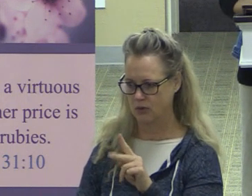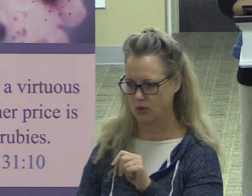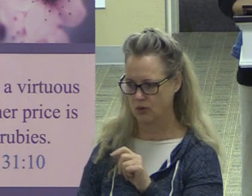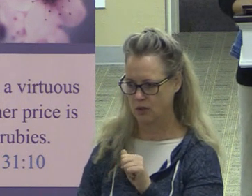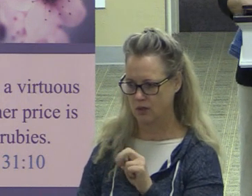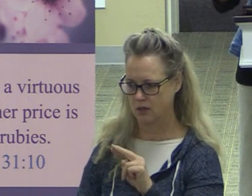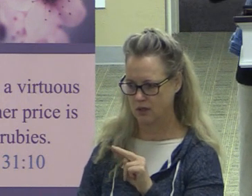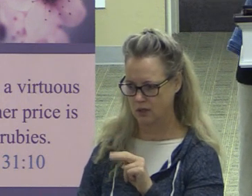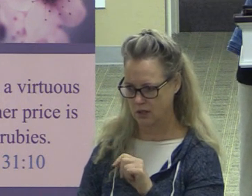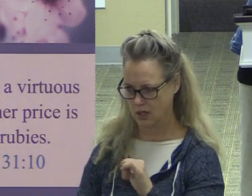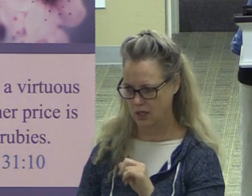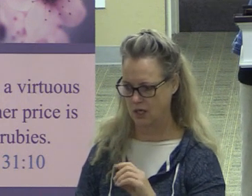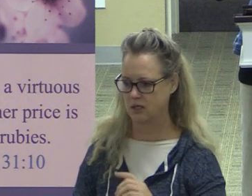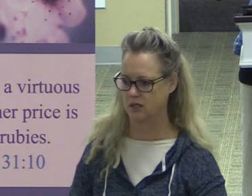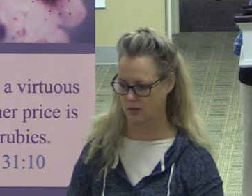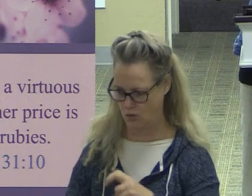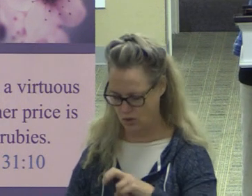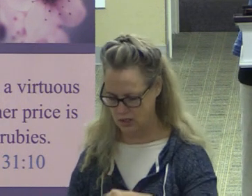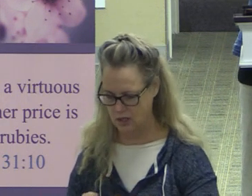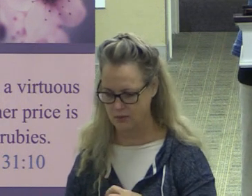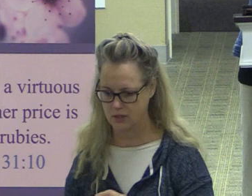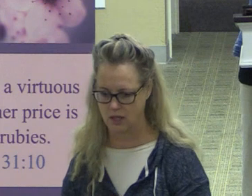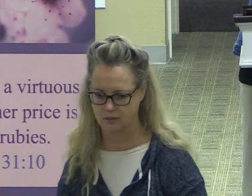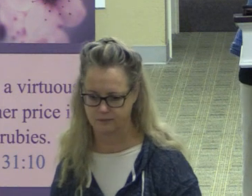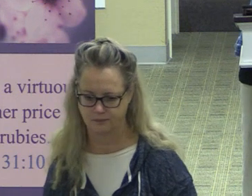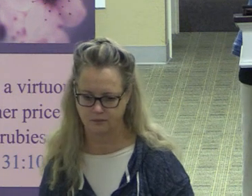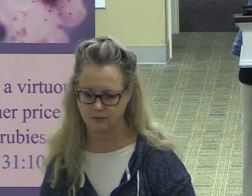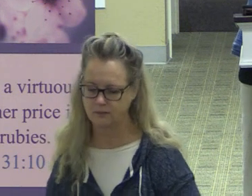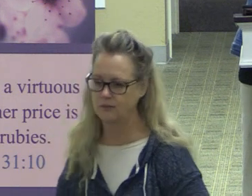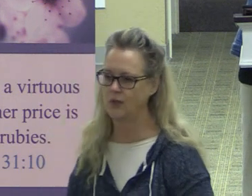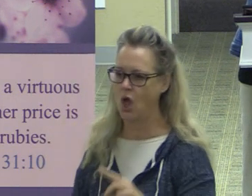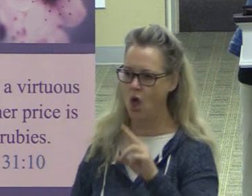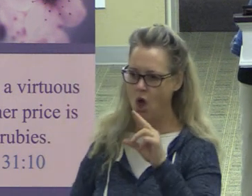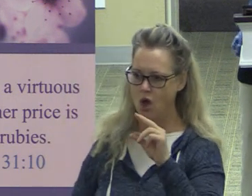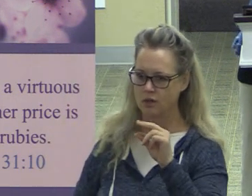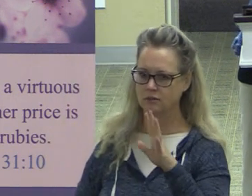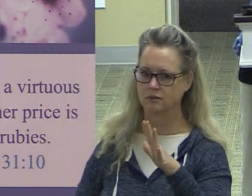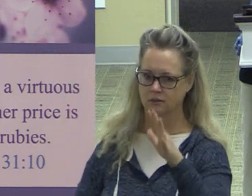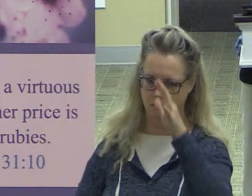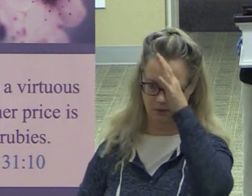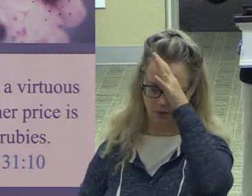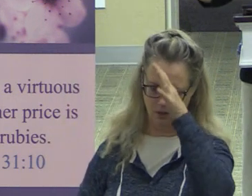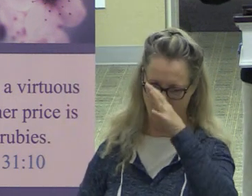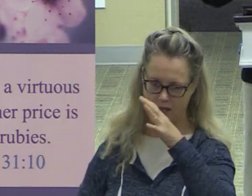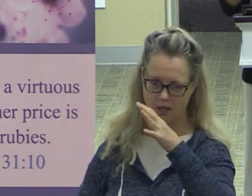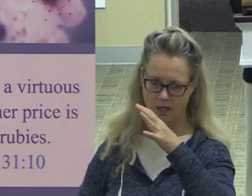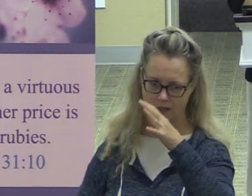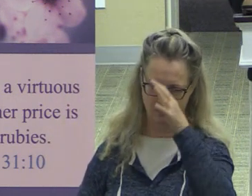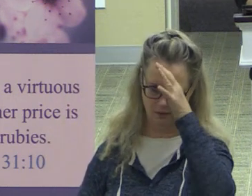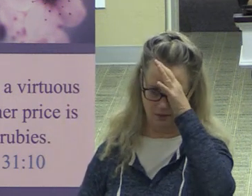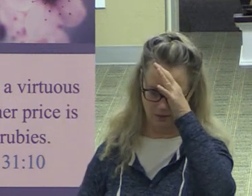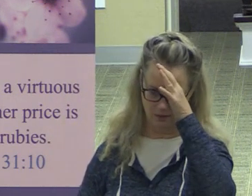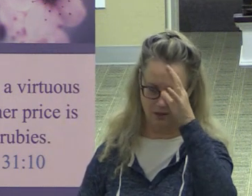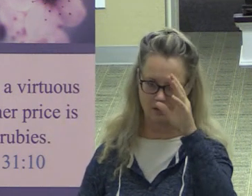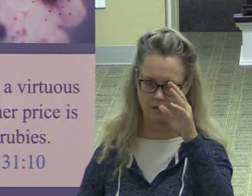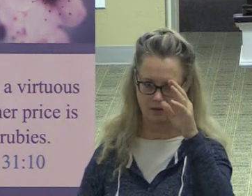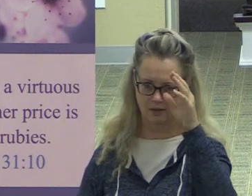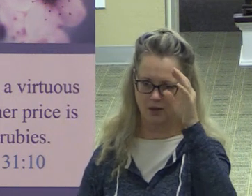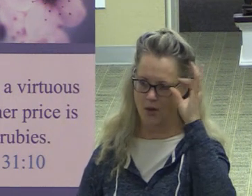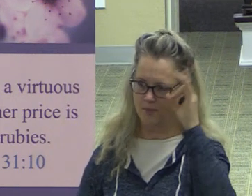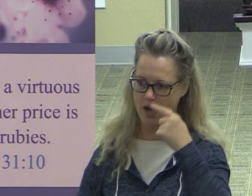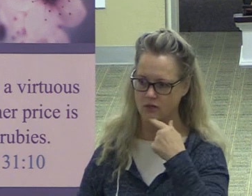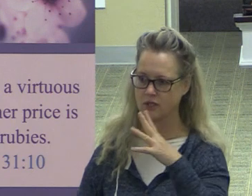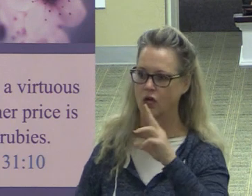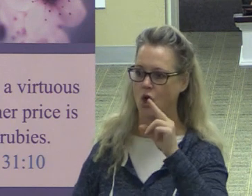tell everyone, no more saying pee or poop. You will now say number one or number two. Because we